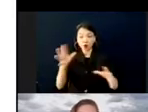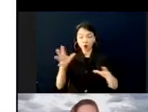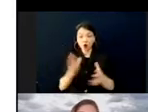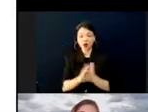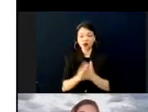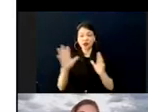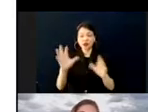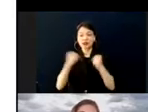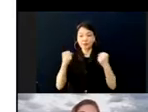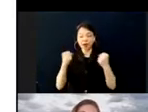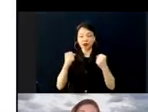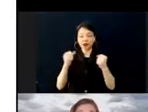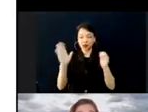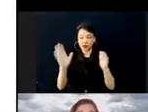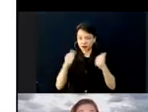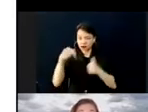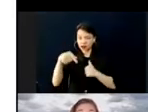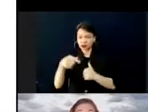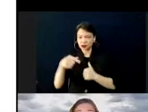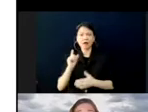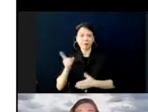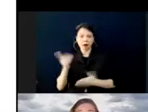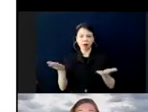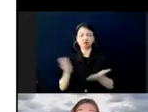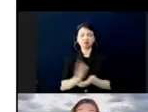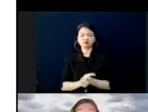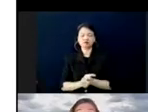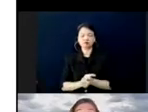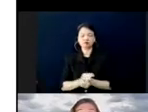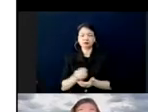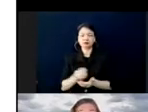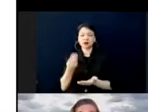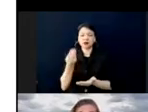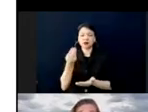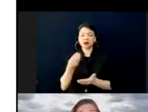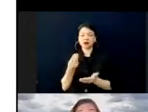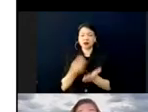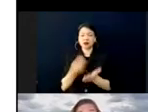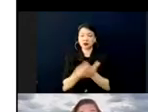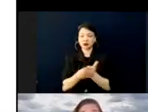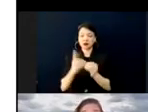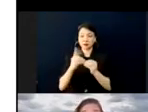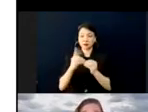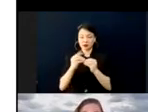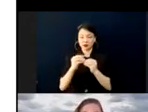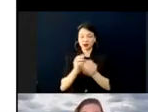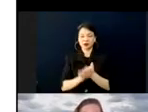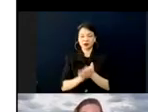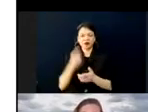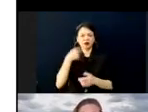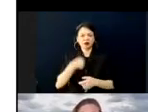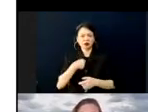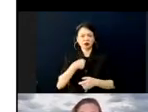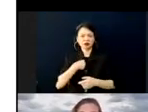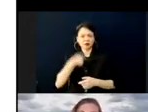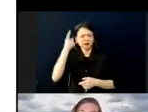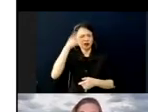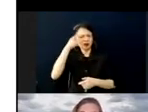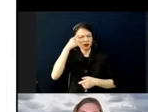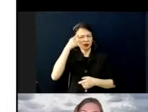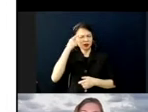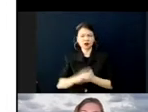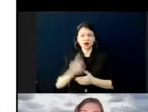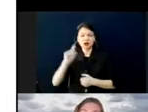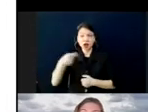Now, in terms of e-money, one of the things that we think is actually really promising, and it gets back to that that machine